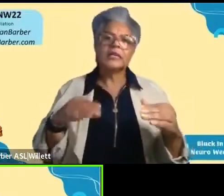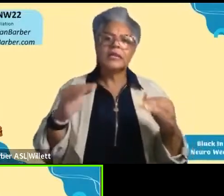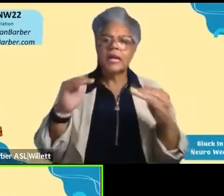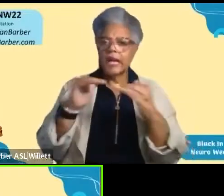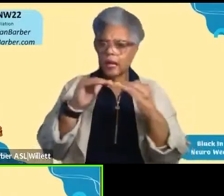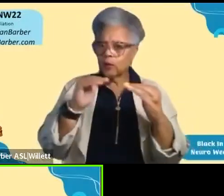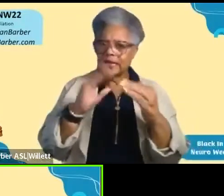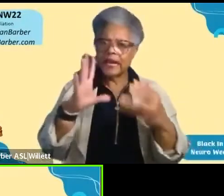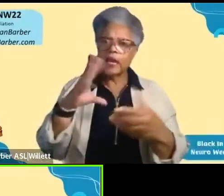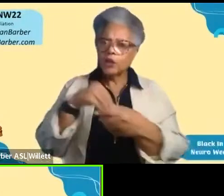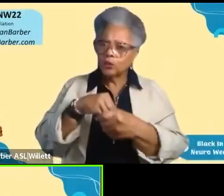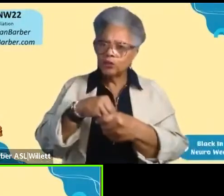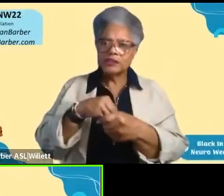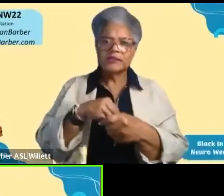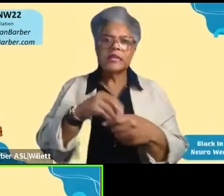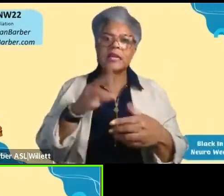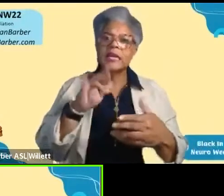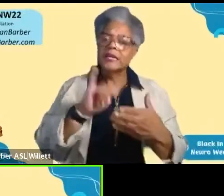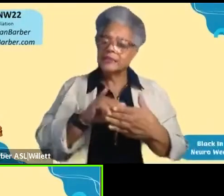talk in these countries?